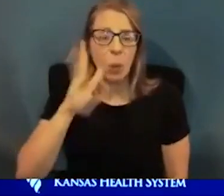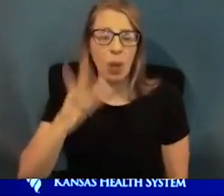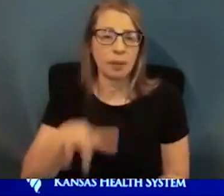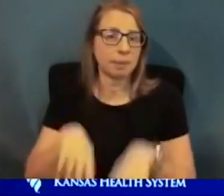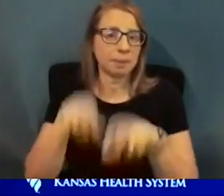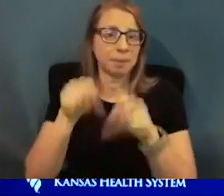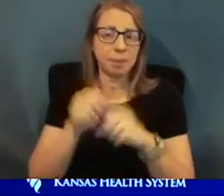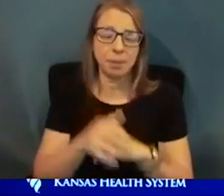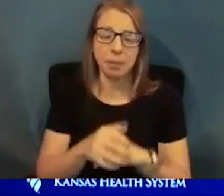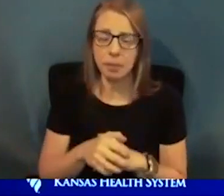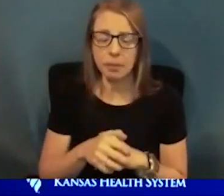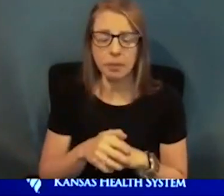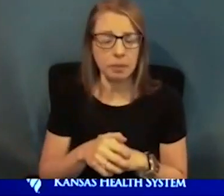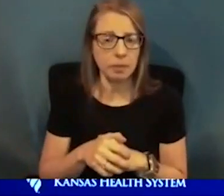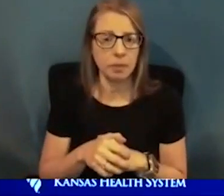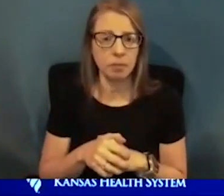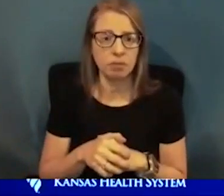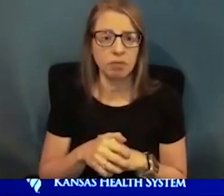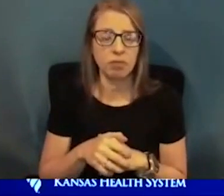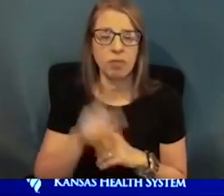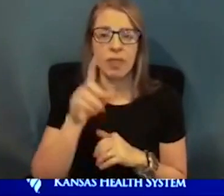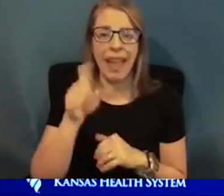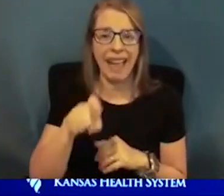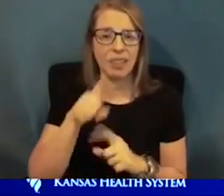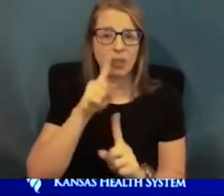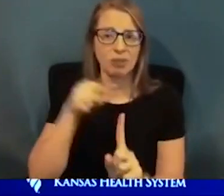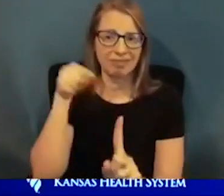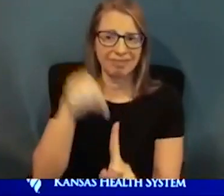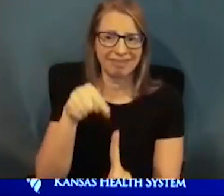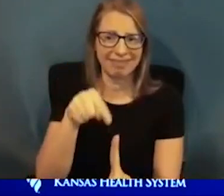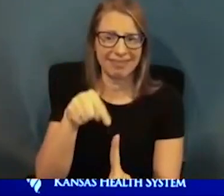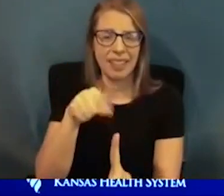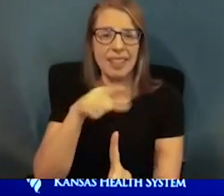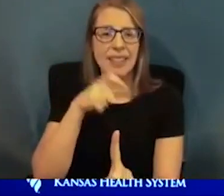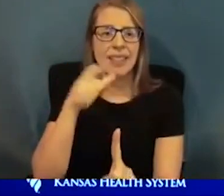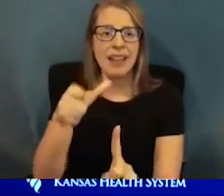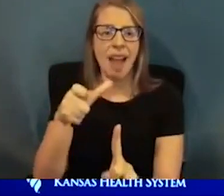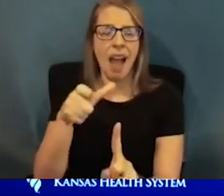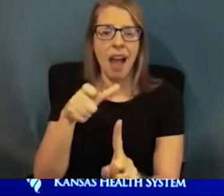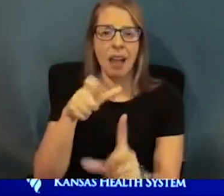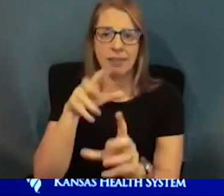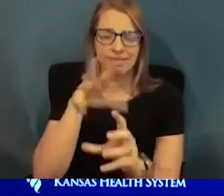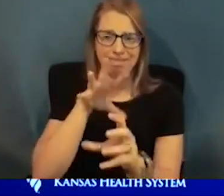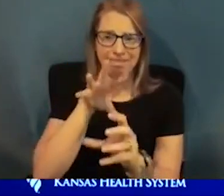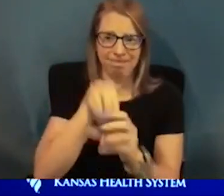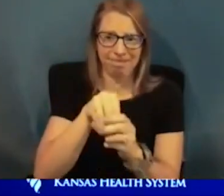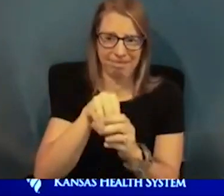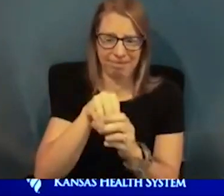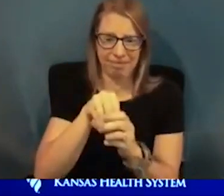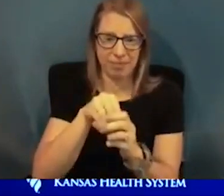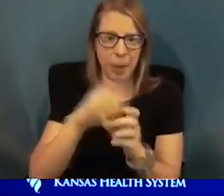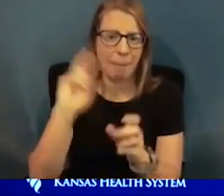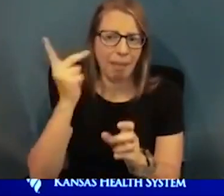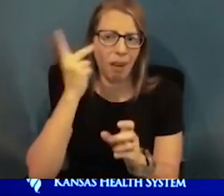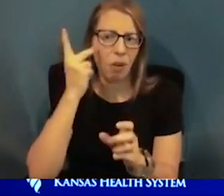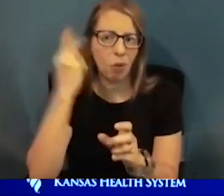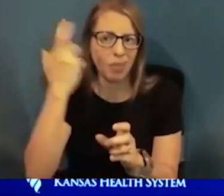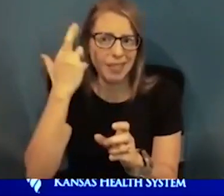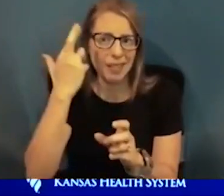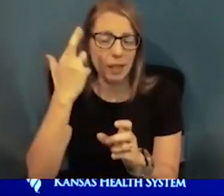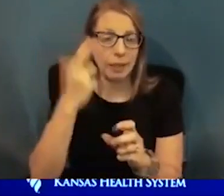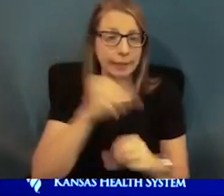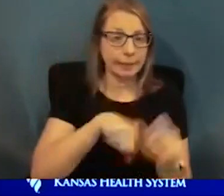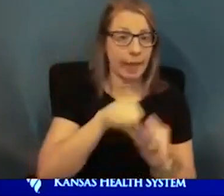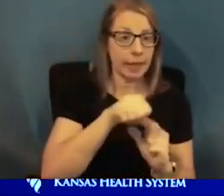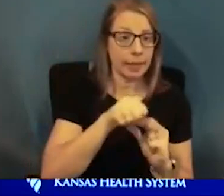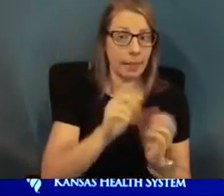it has to boil down to not being in those party lines and doing what is the science, what is the medicine, what is this